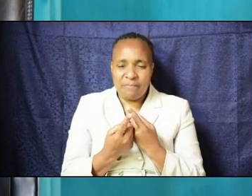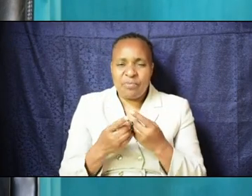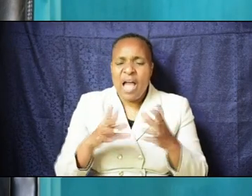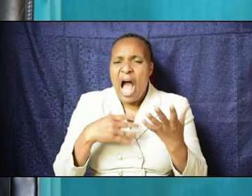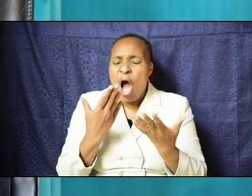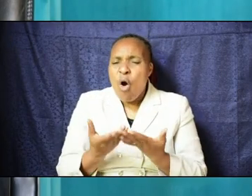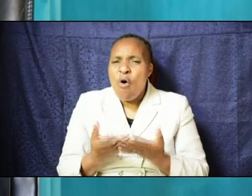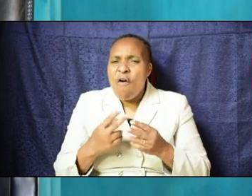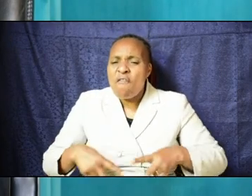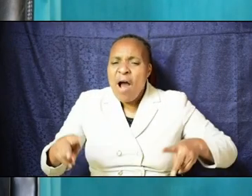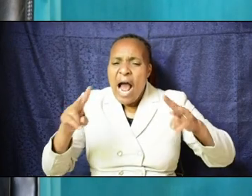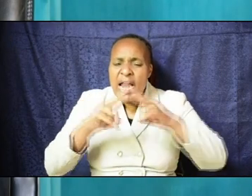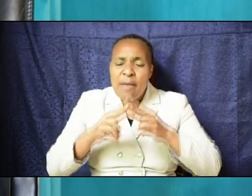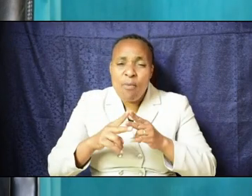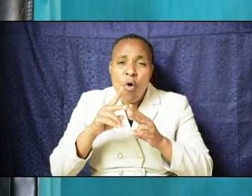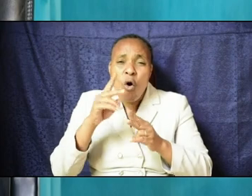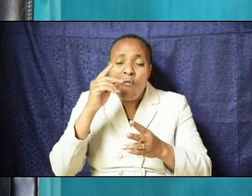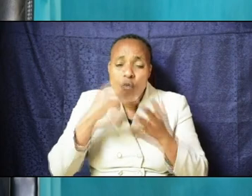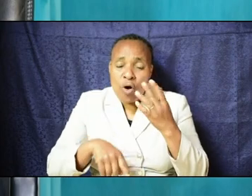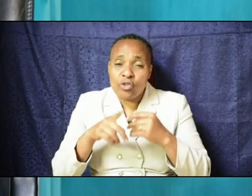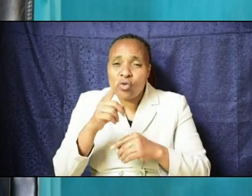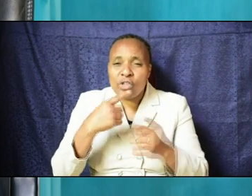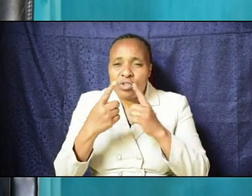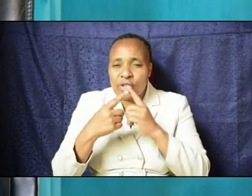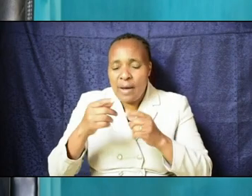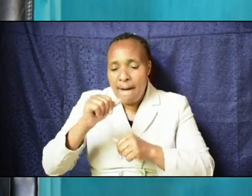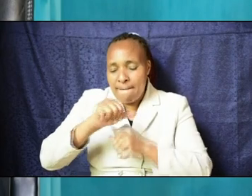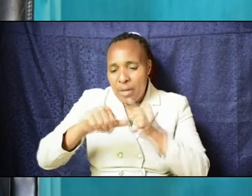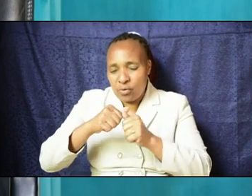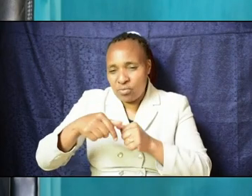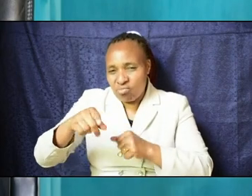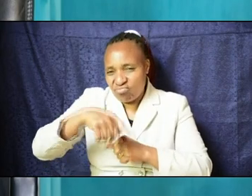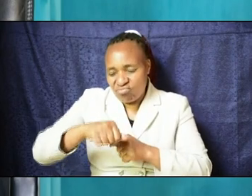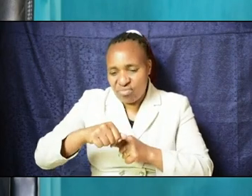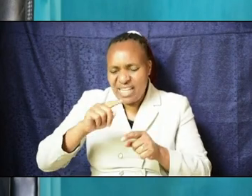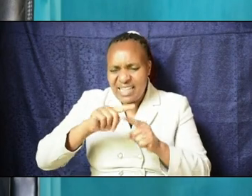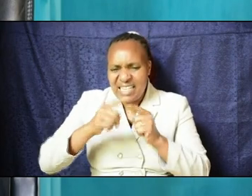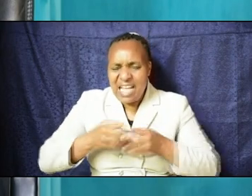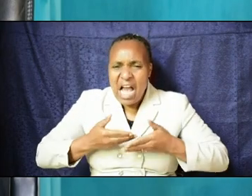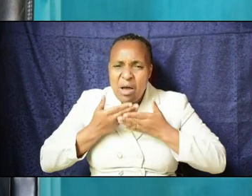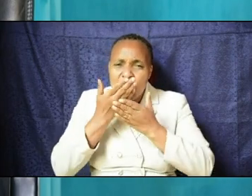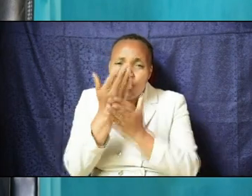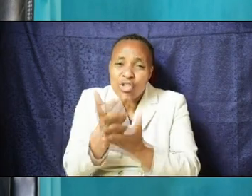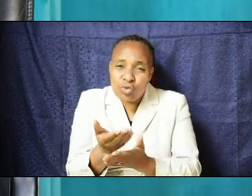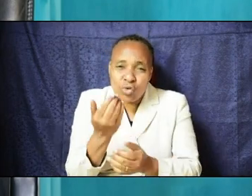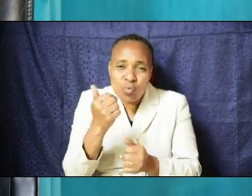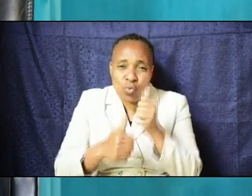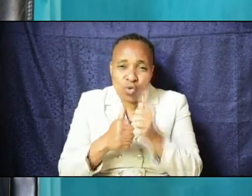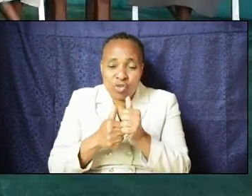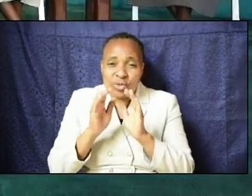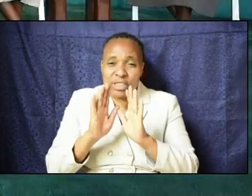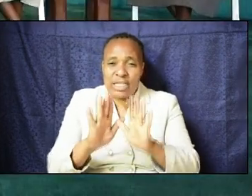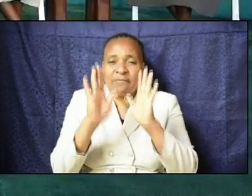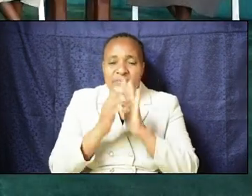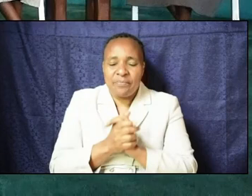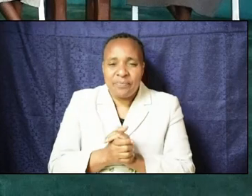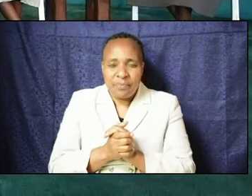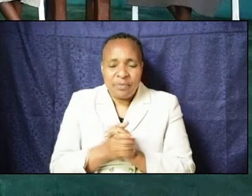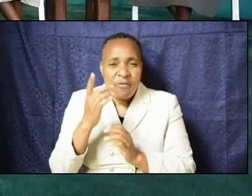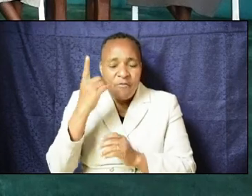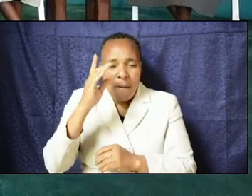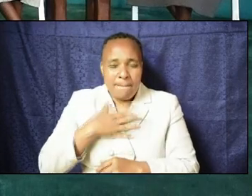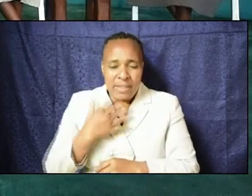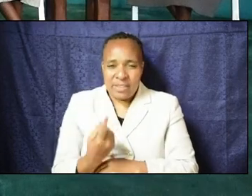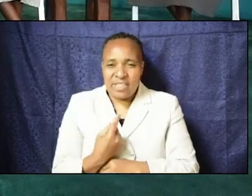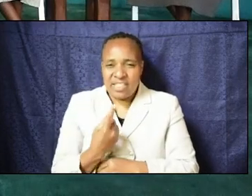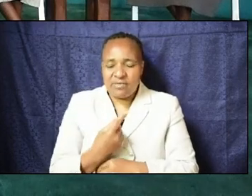how valuable is what we are talking about to us, and what impression does it leave upon us? Yeah. And for